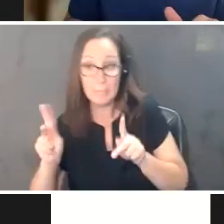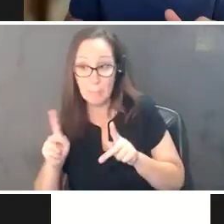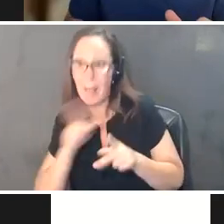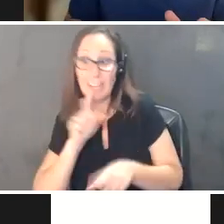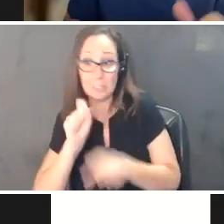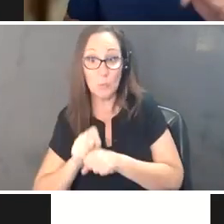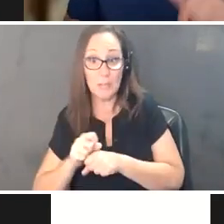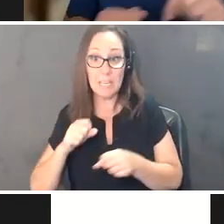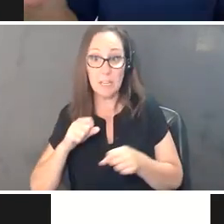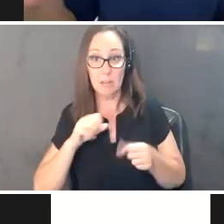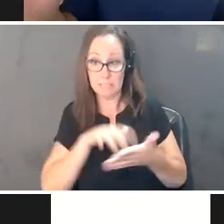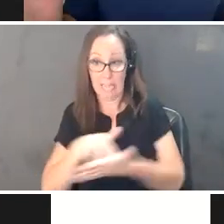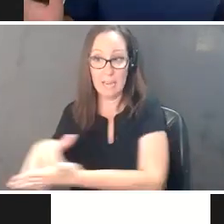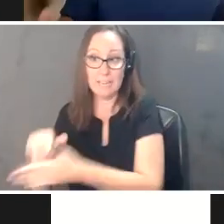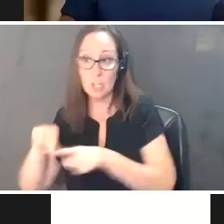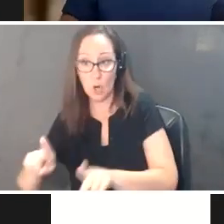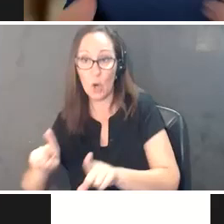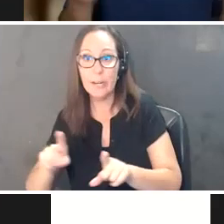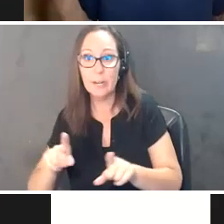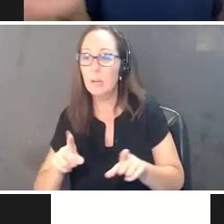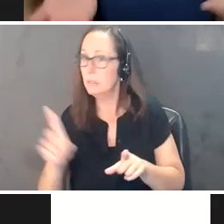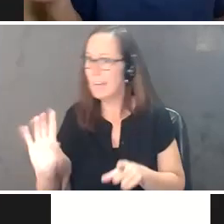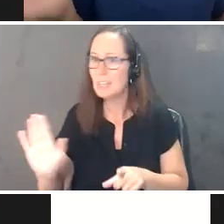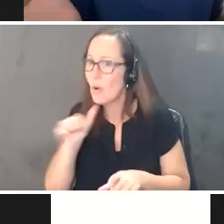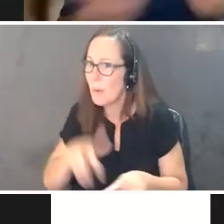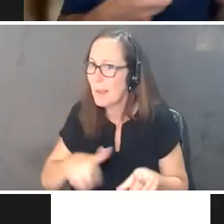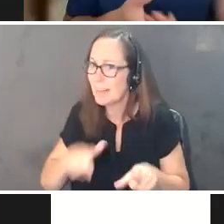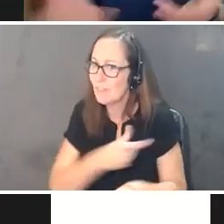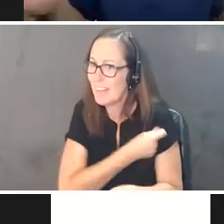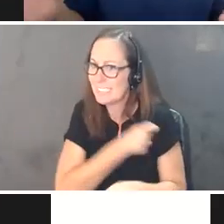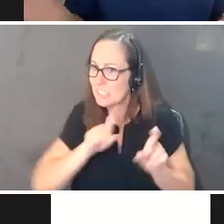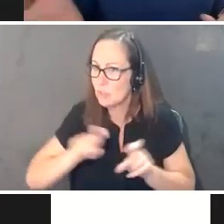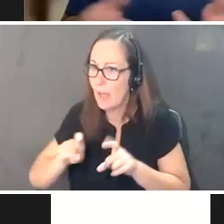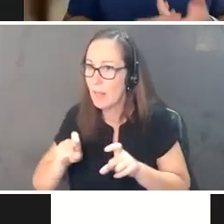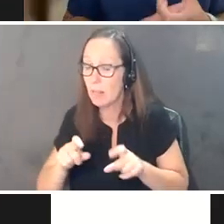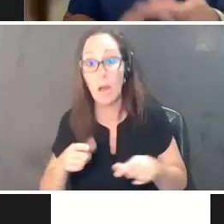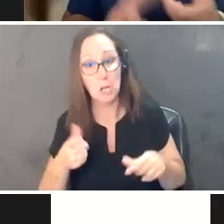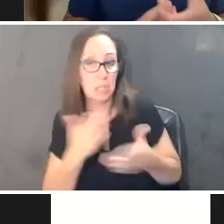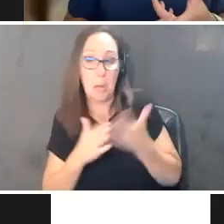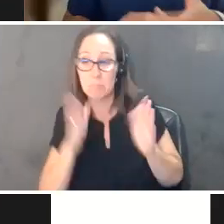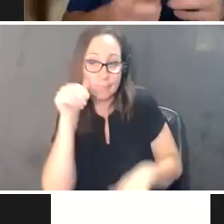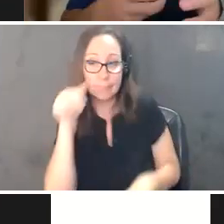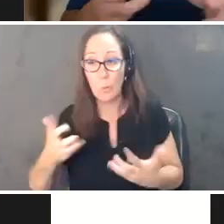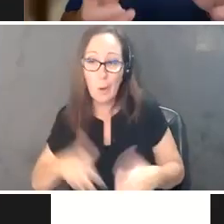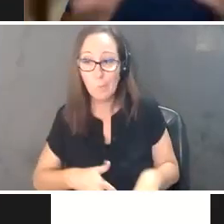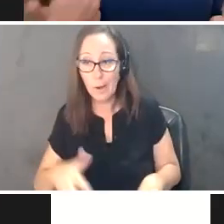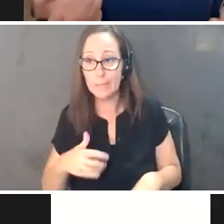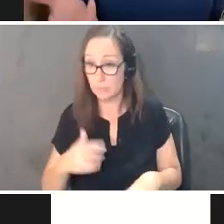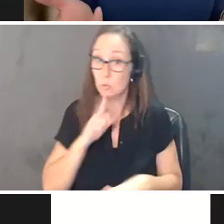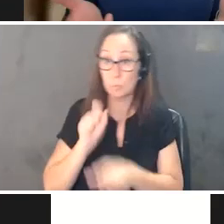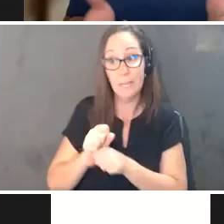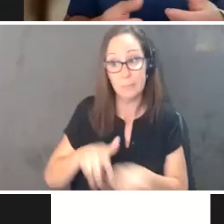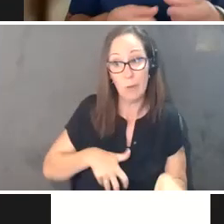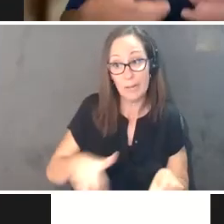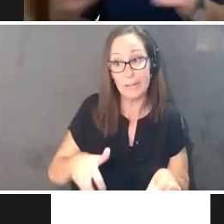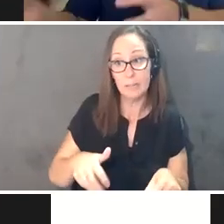vaccine, but there were people who went and got pregnant anyways, right? So we know that they got the vaccine and they still got pregnant. And then two, they followed that